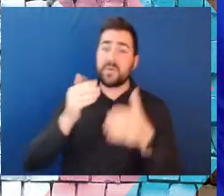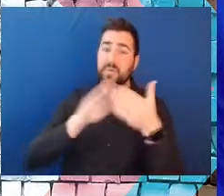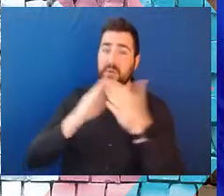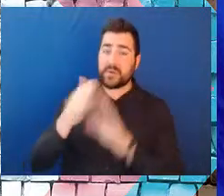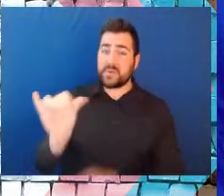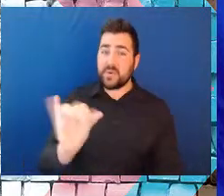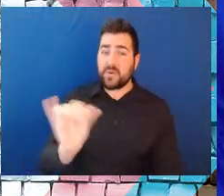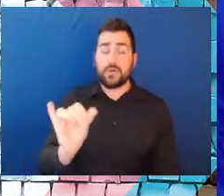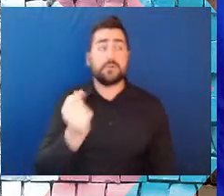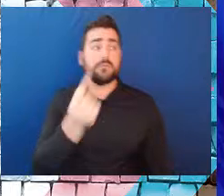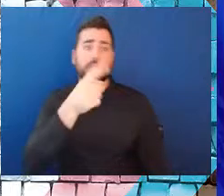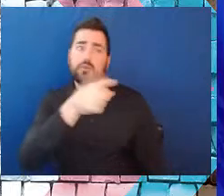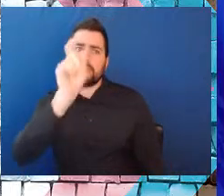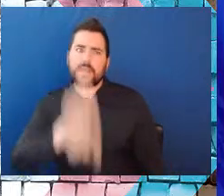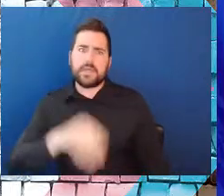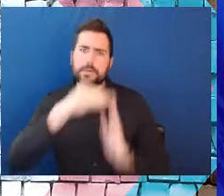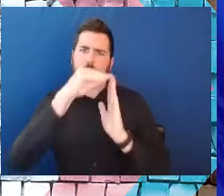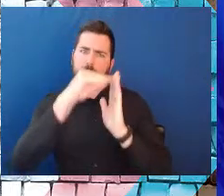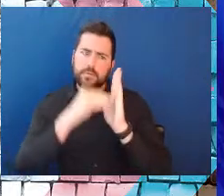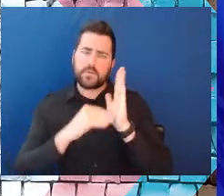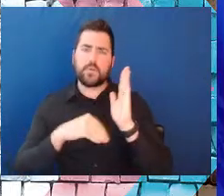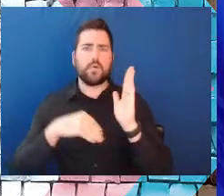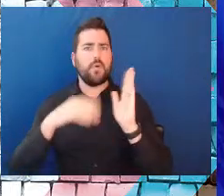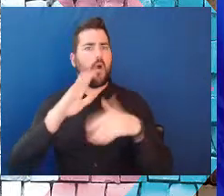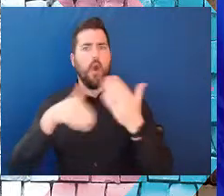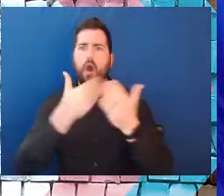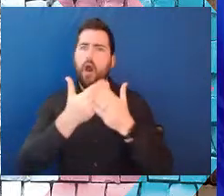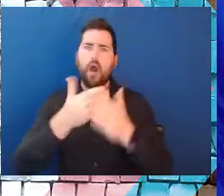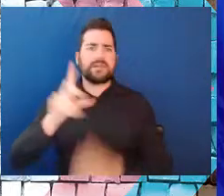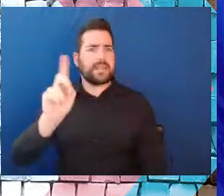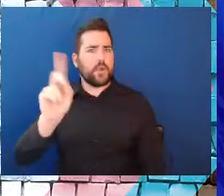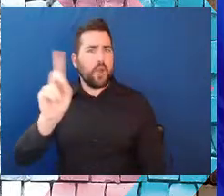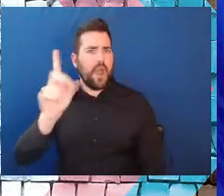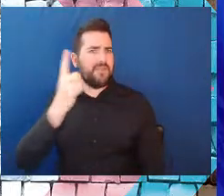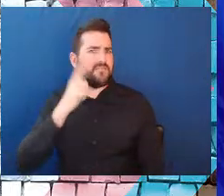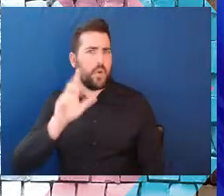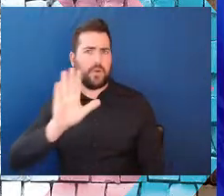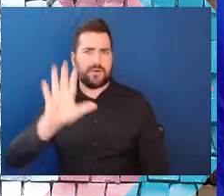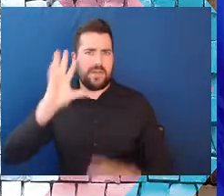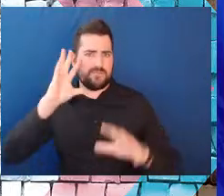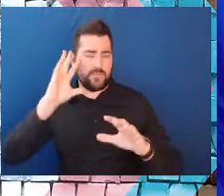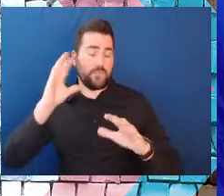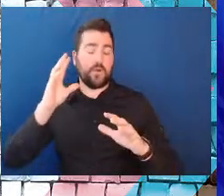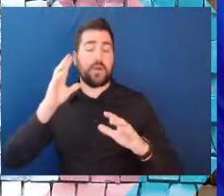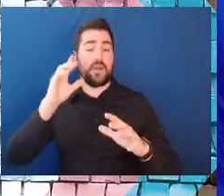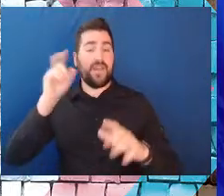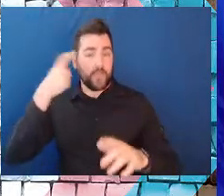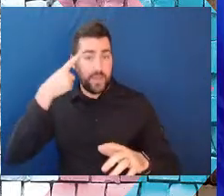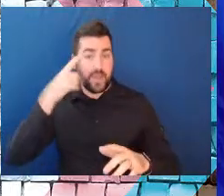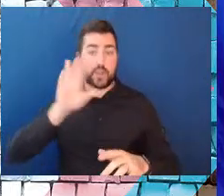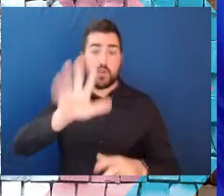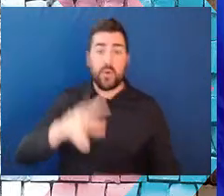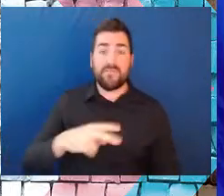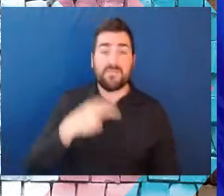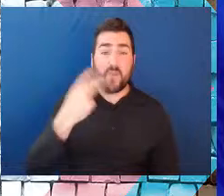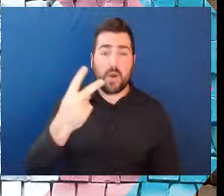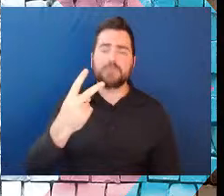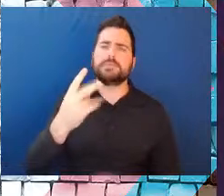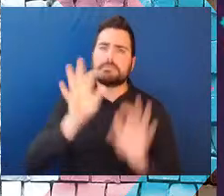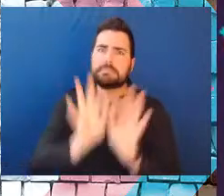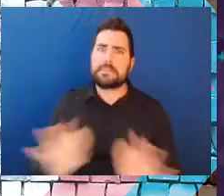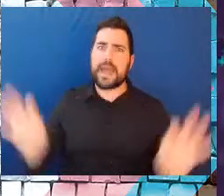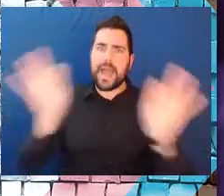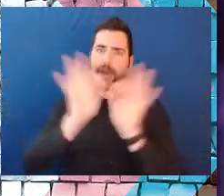those candidates who will fight for us in all levels of government. Your voice matters. Go vote!